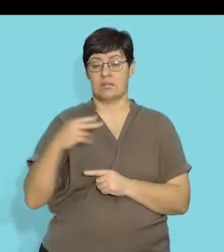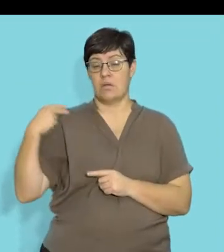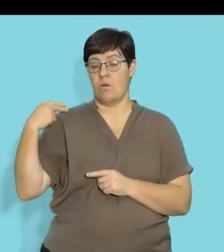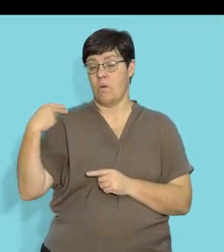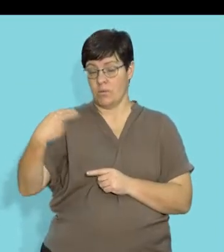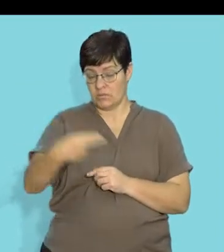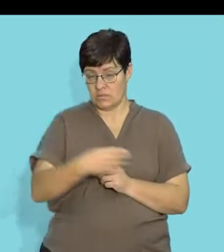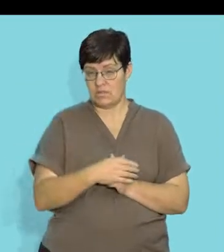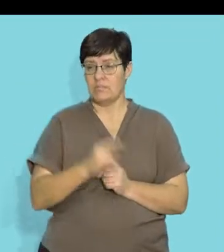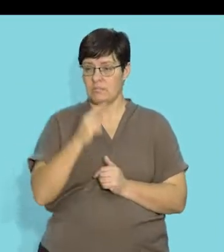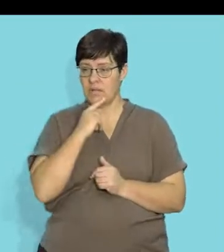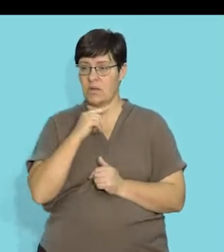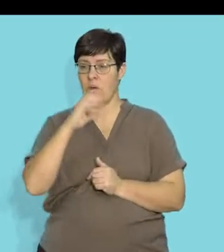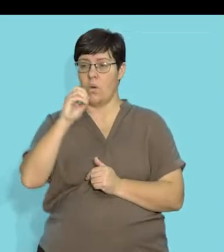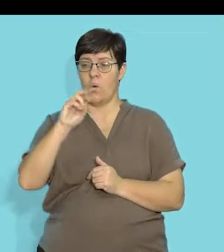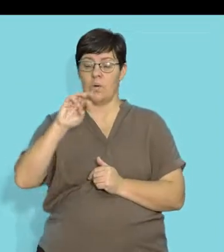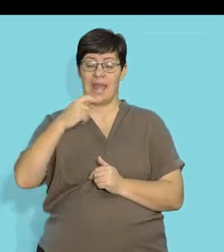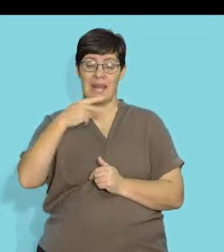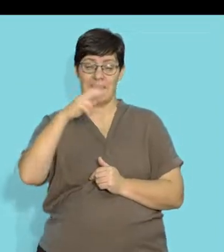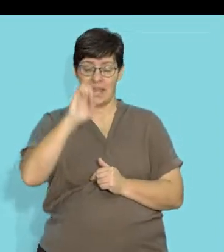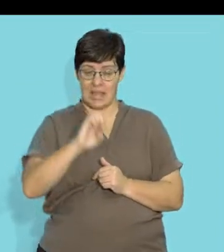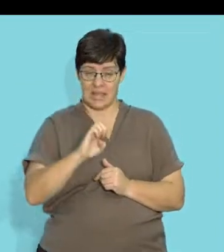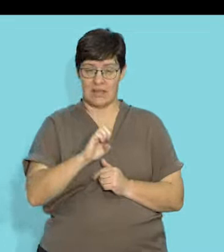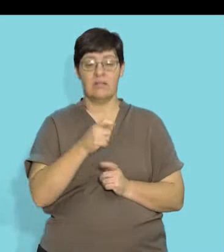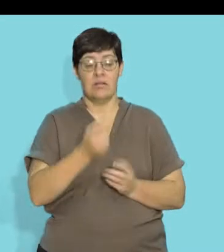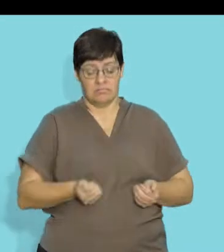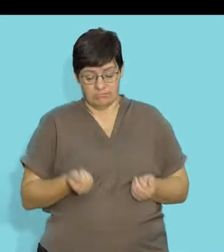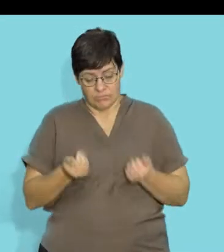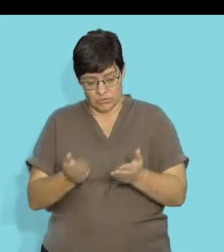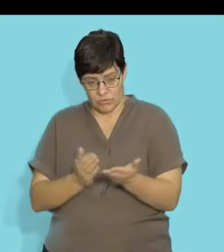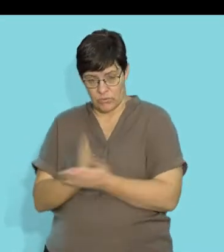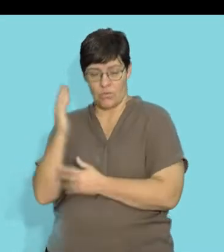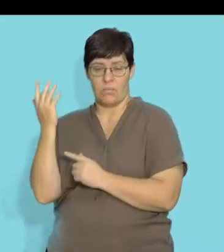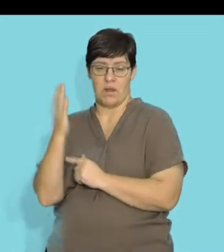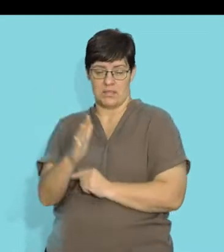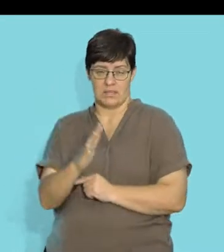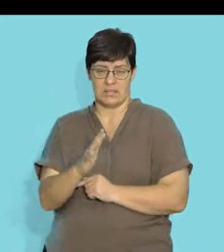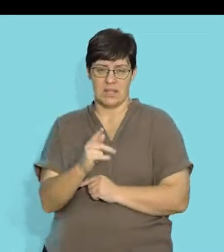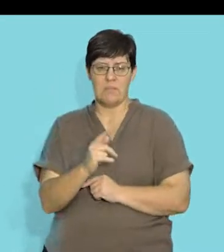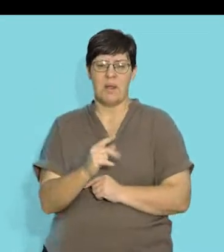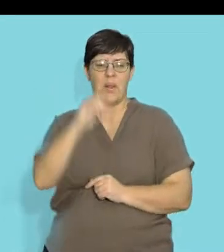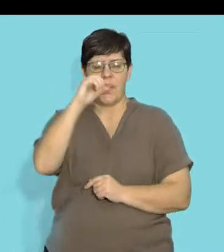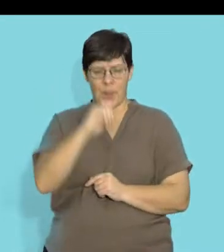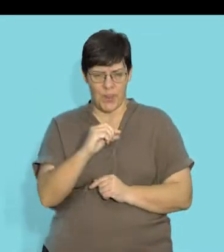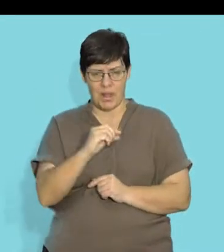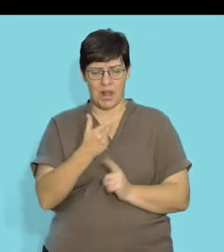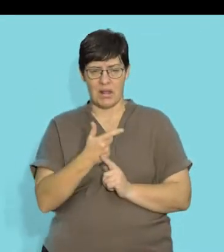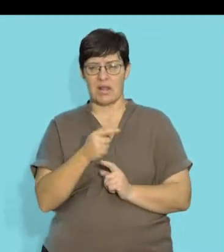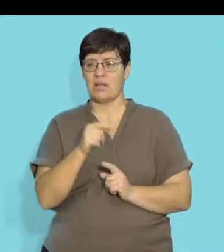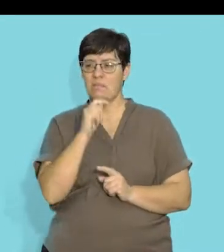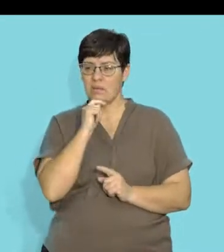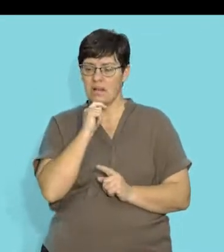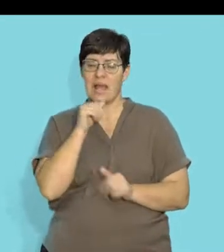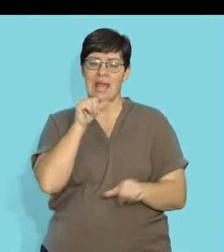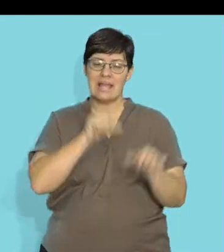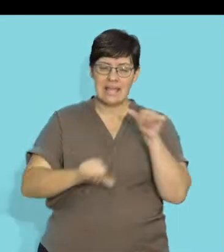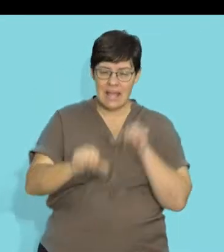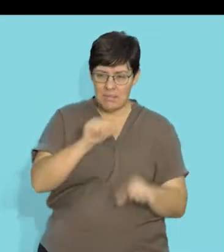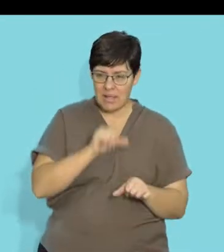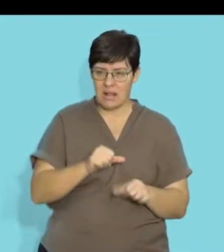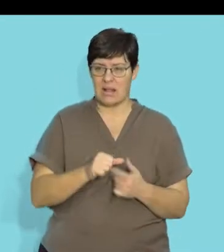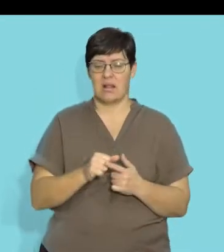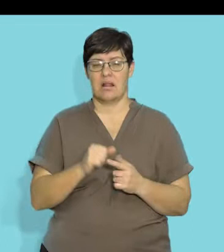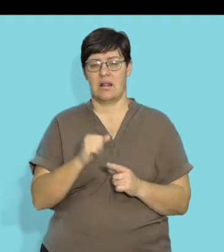So the plant hormones are essentially organic compounds produced by the plant that occur in low concentrations and act